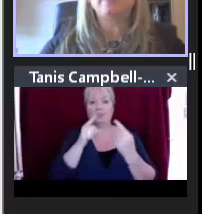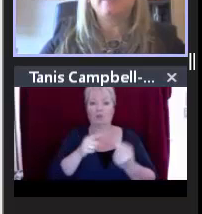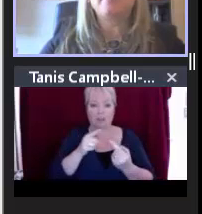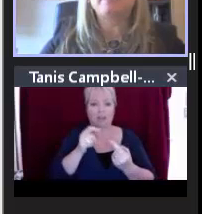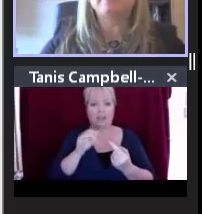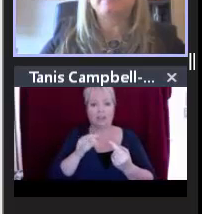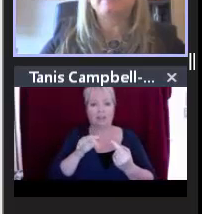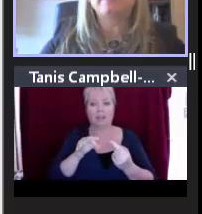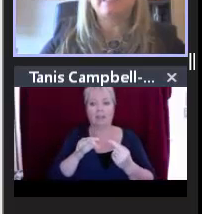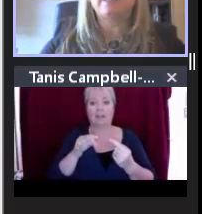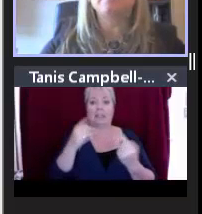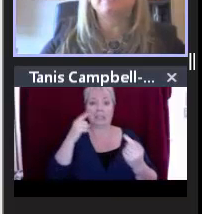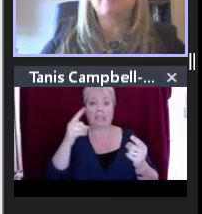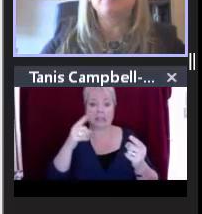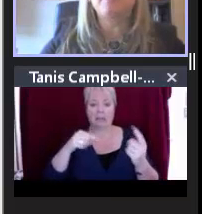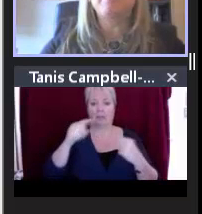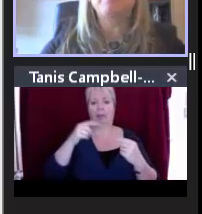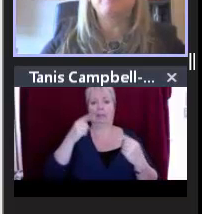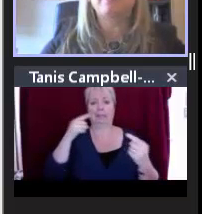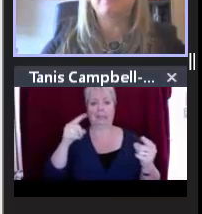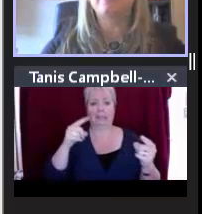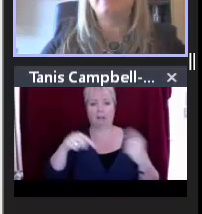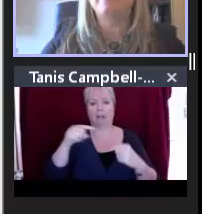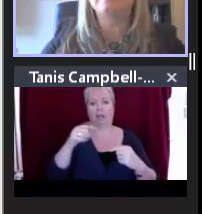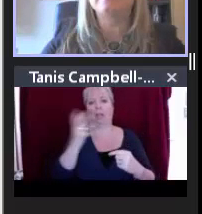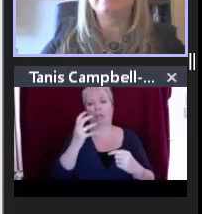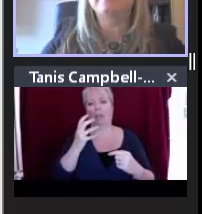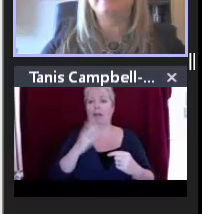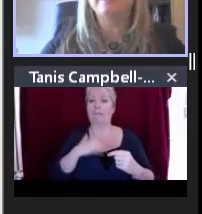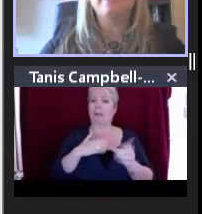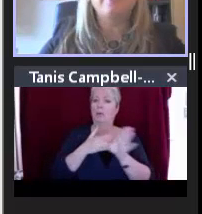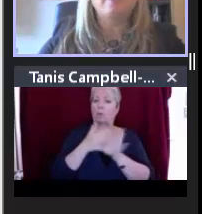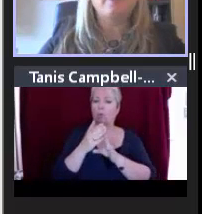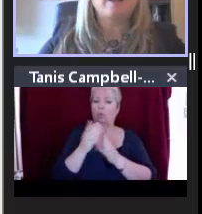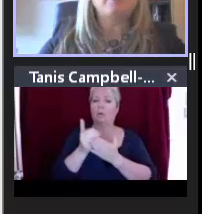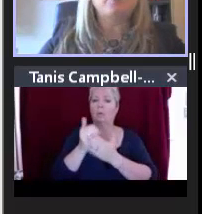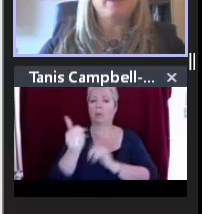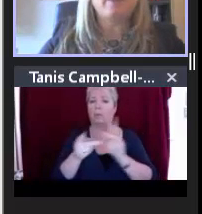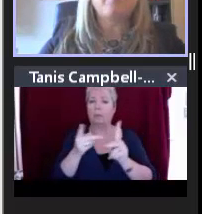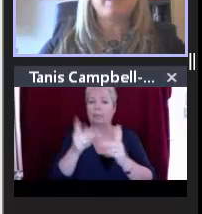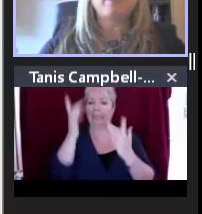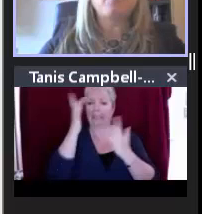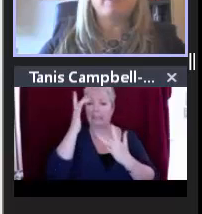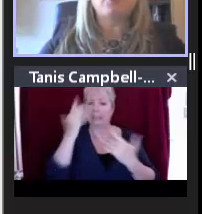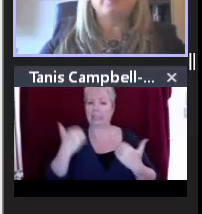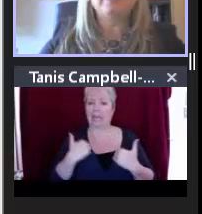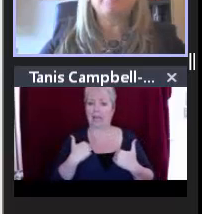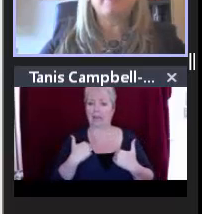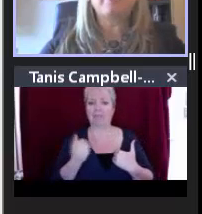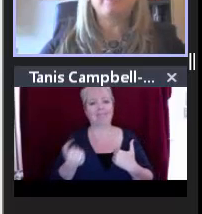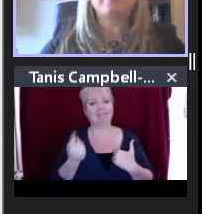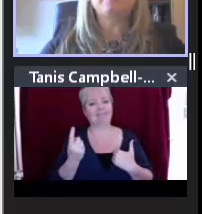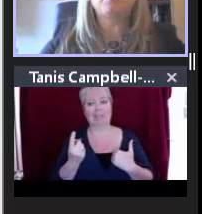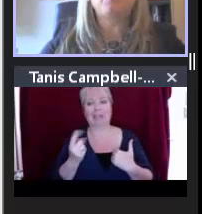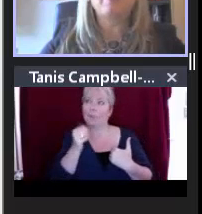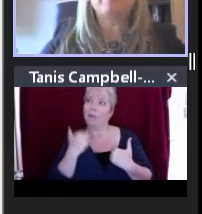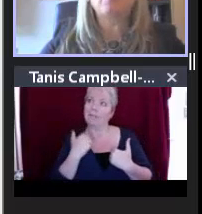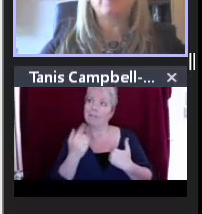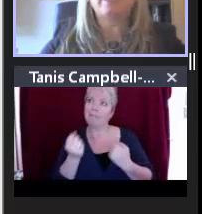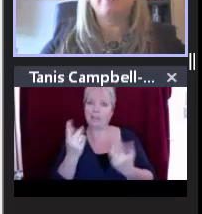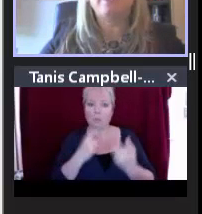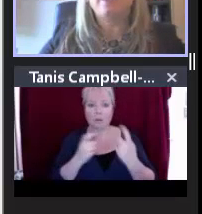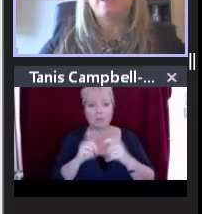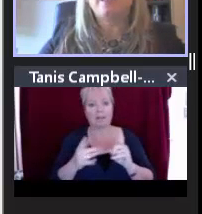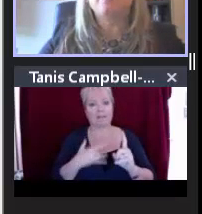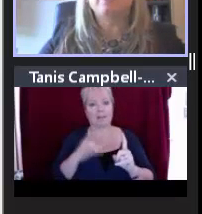to create a business that helps other people with illness. I don't have many questions, but I think this program